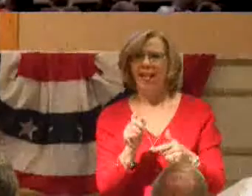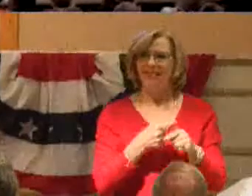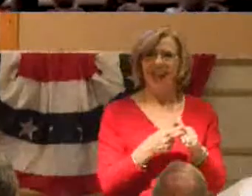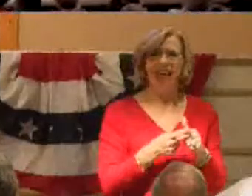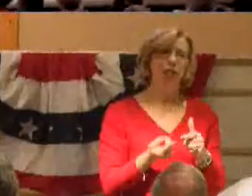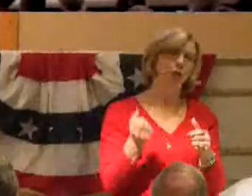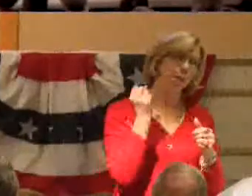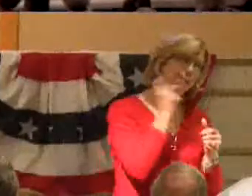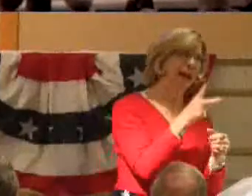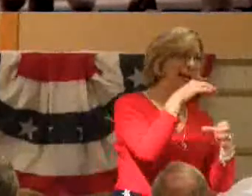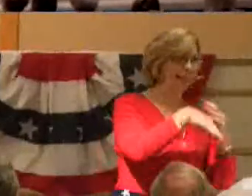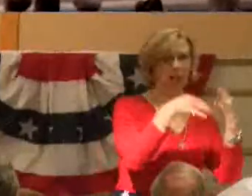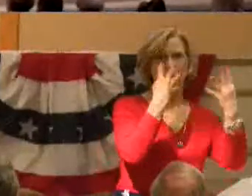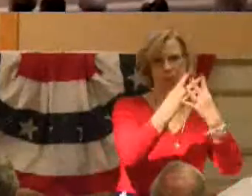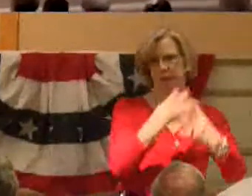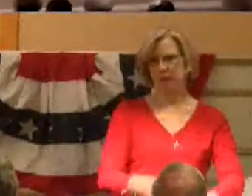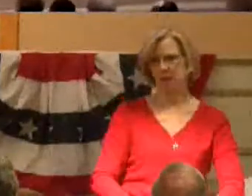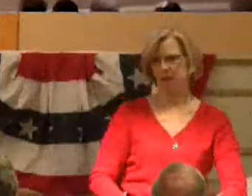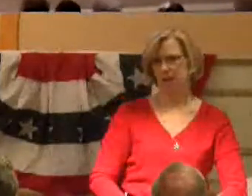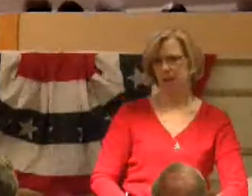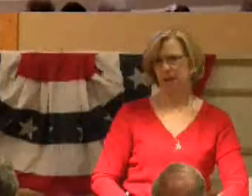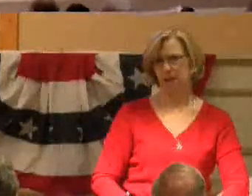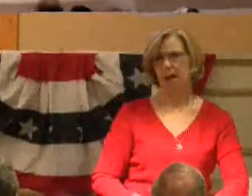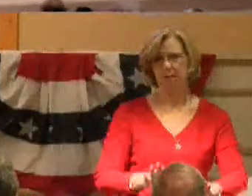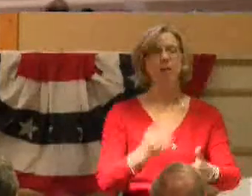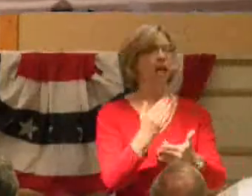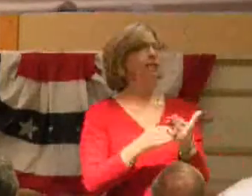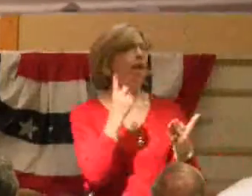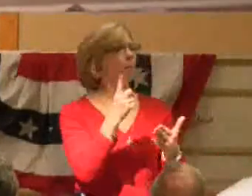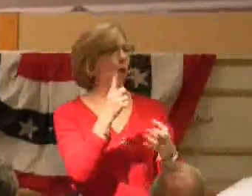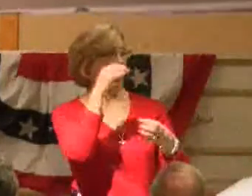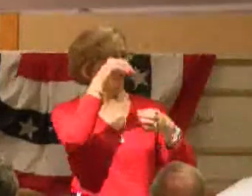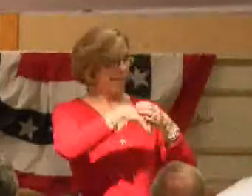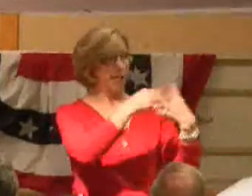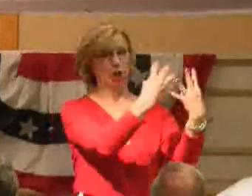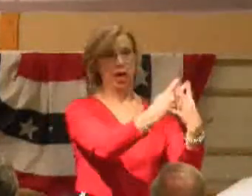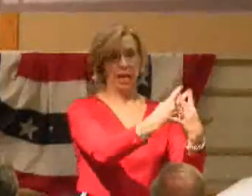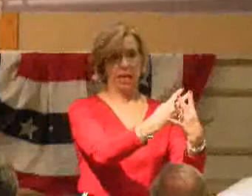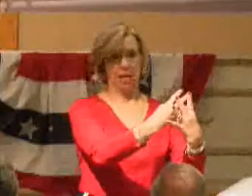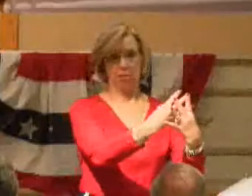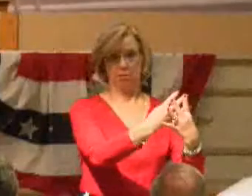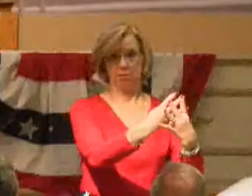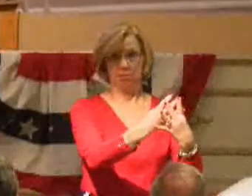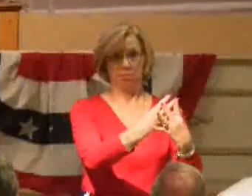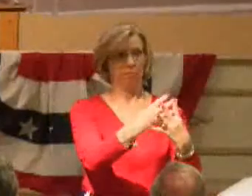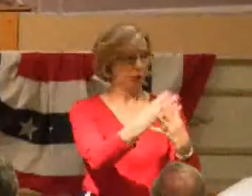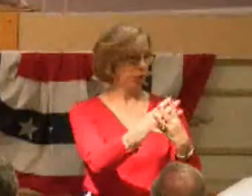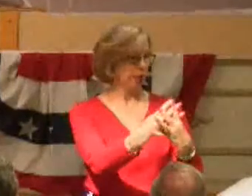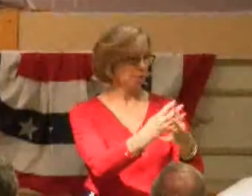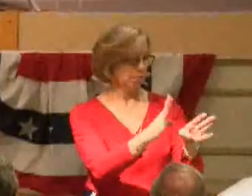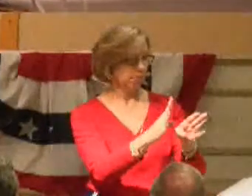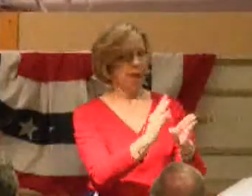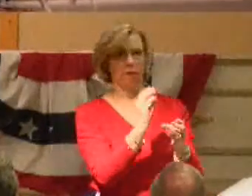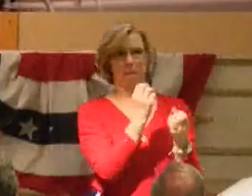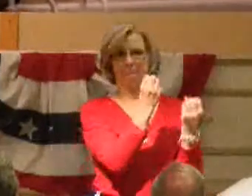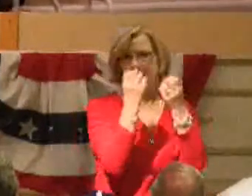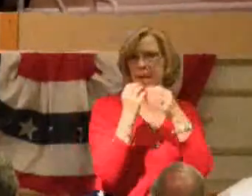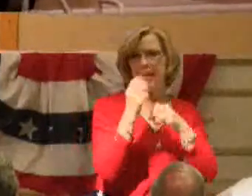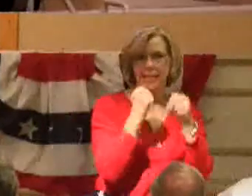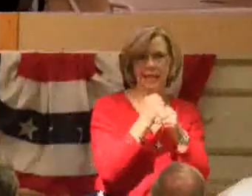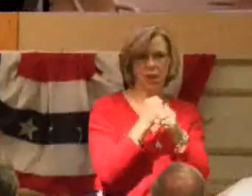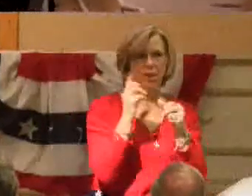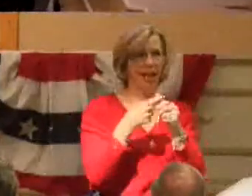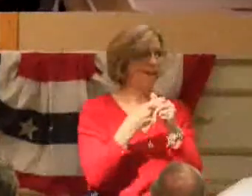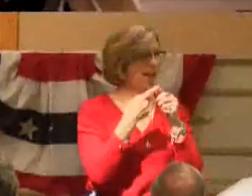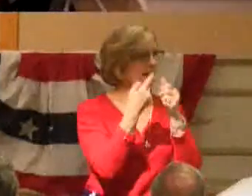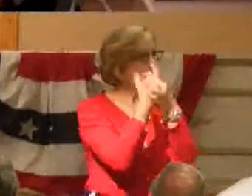prison. Think about this. Someone who is incarcerated for a number of years in prison. Then they are released